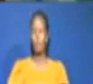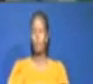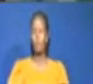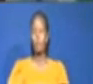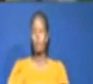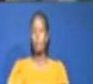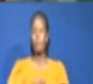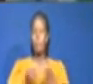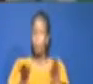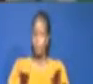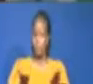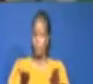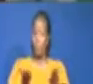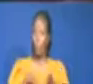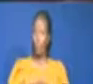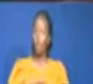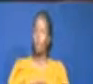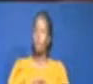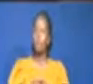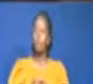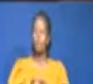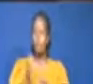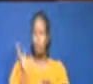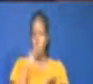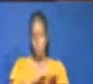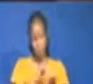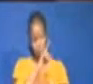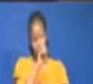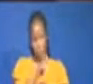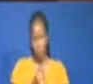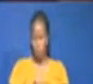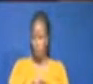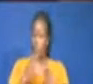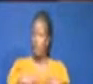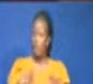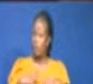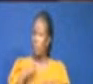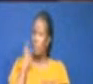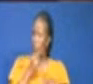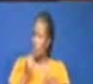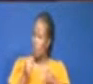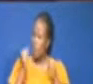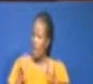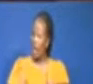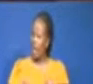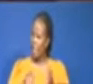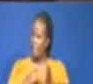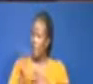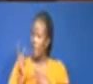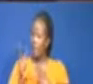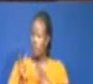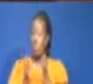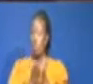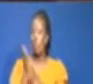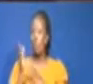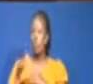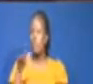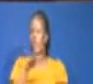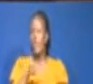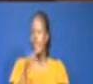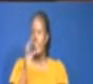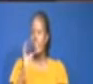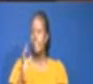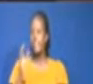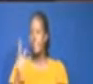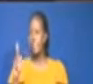Chair. Yes, Kimani. So those who could not buy are the ones who are on the CCK side of Wayakiwe? Yes.